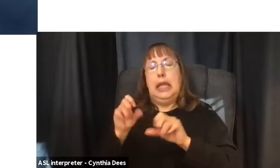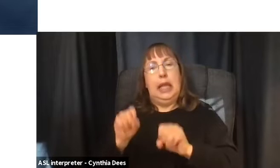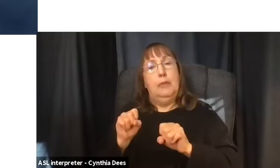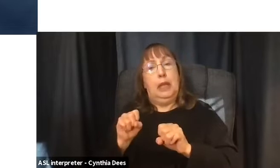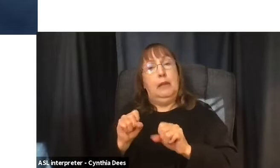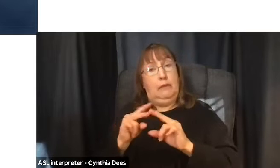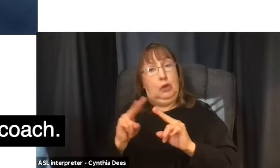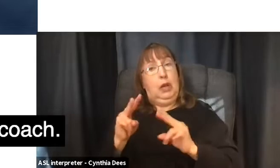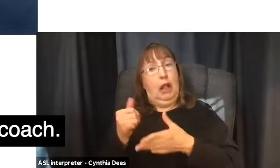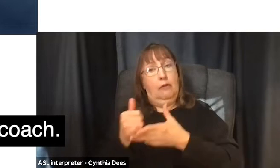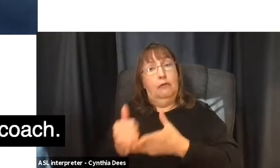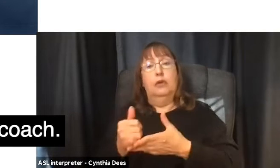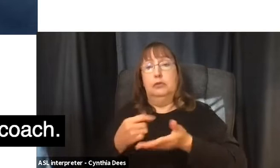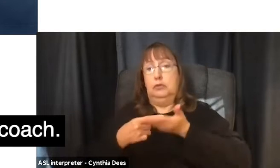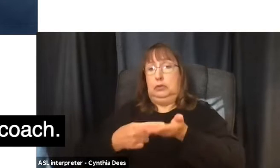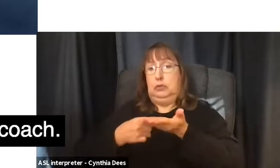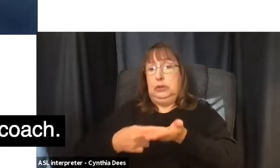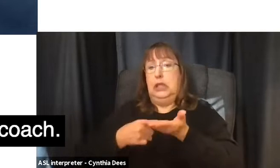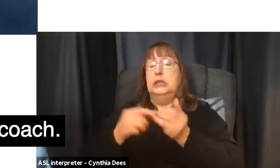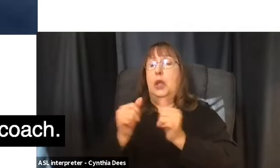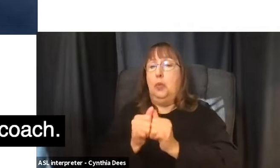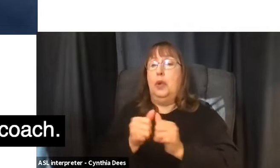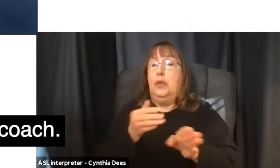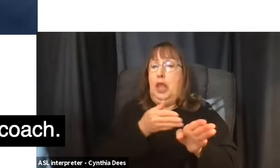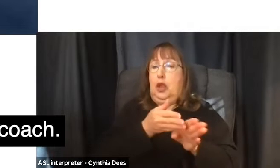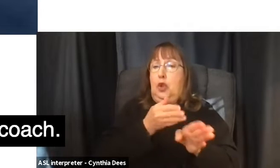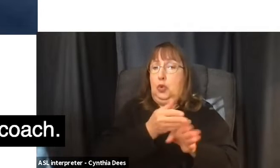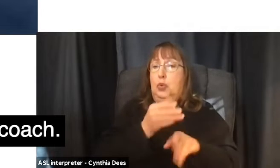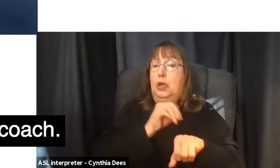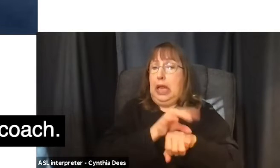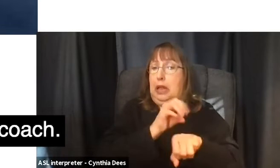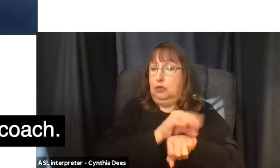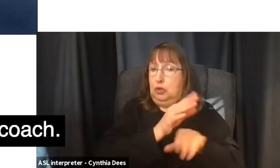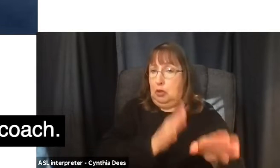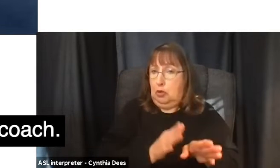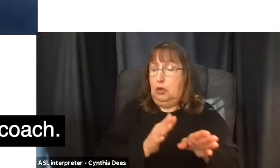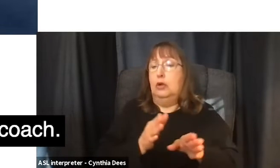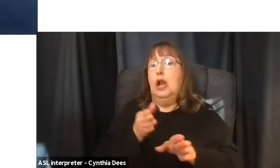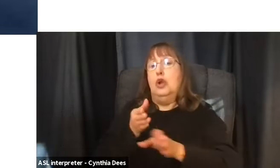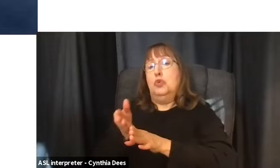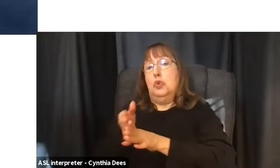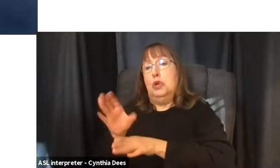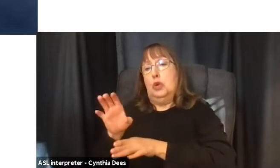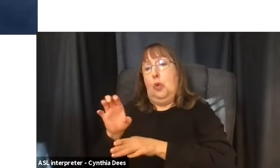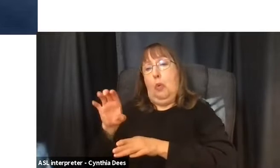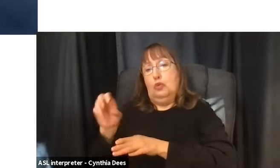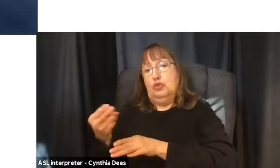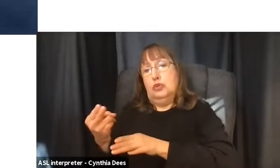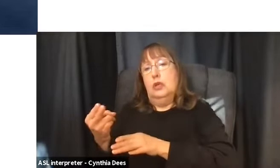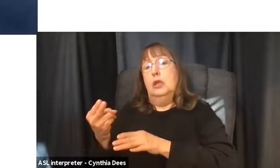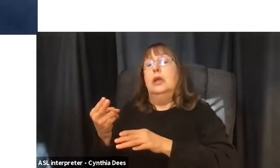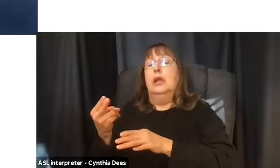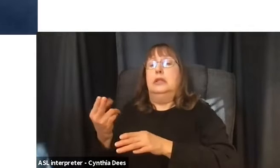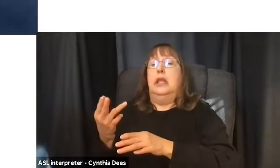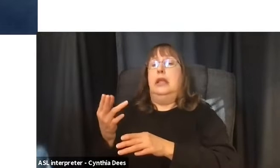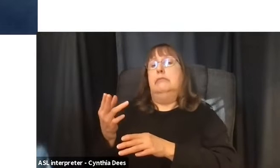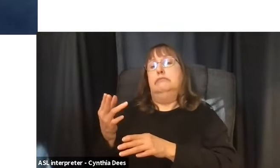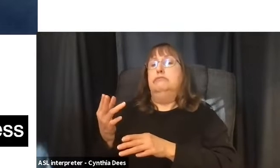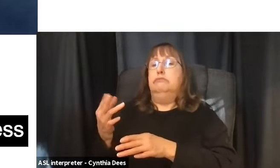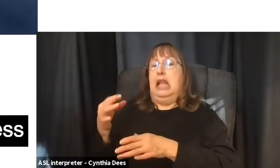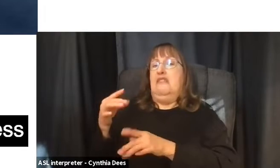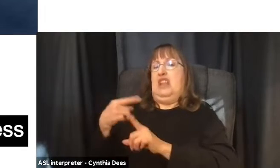that through with a career counselor, a career coach. The advantage there is